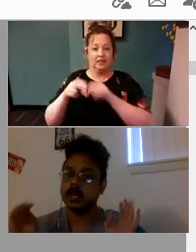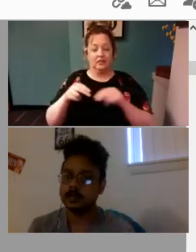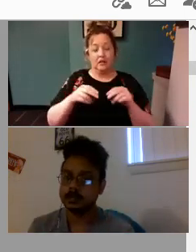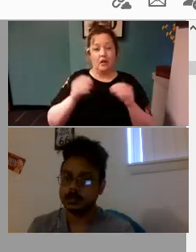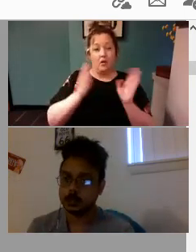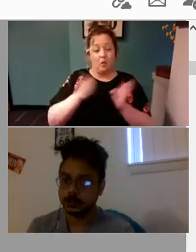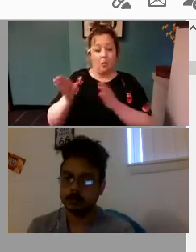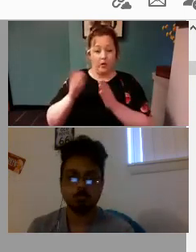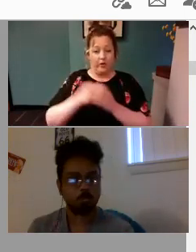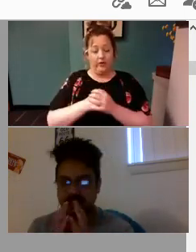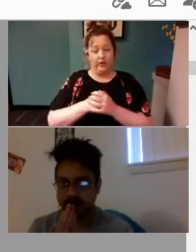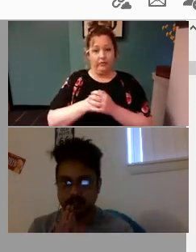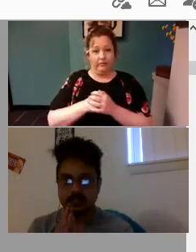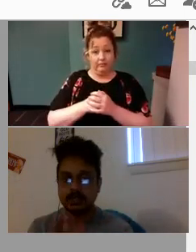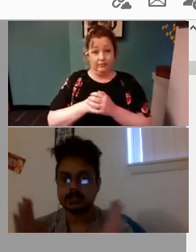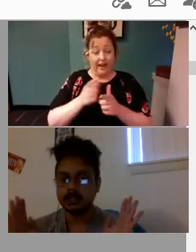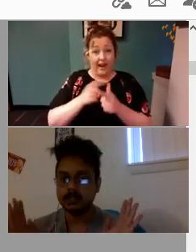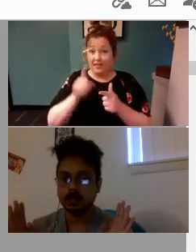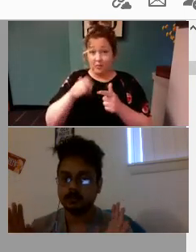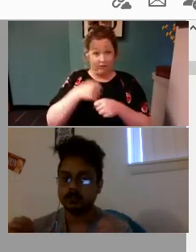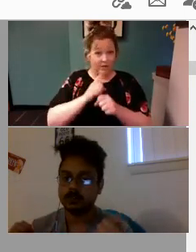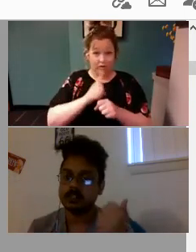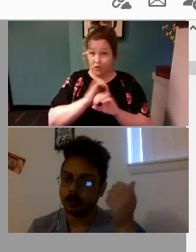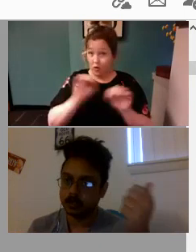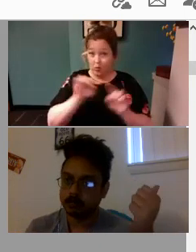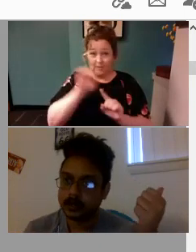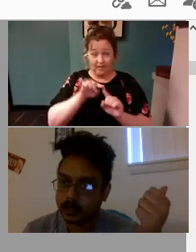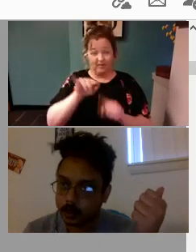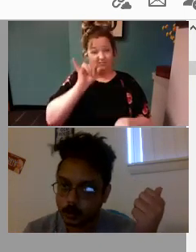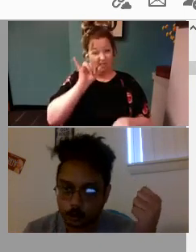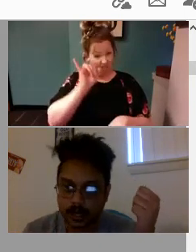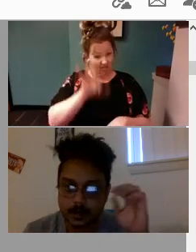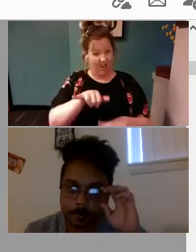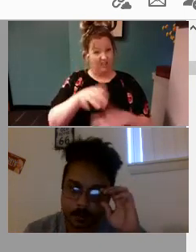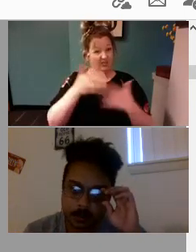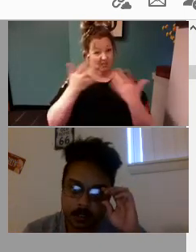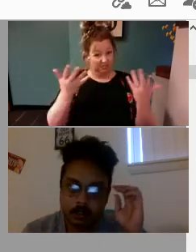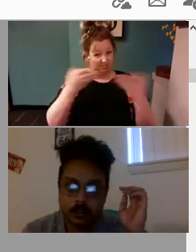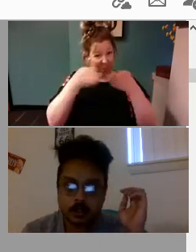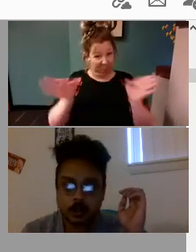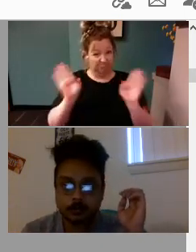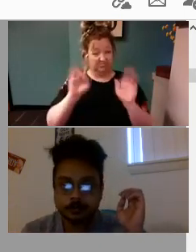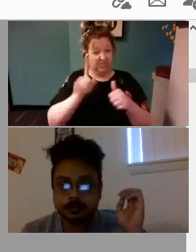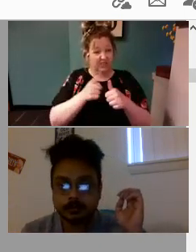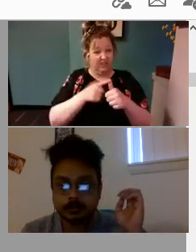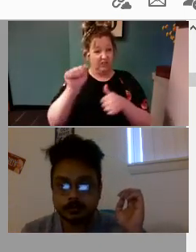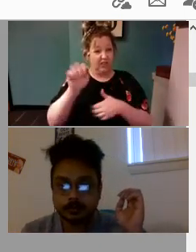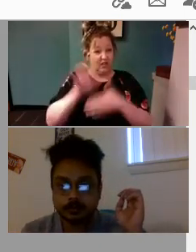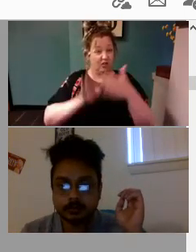that there are no cycles in this tree. That is the essence of the first algorithm that we are going to look at.